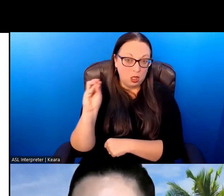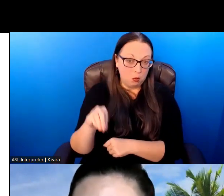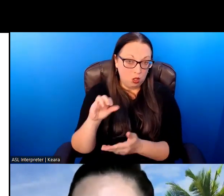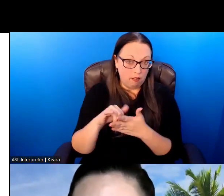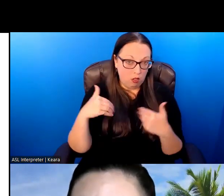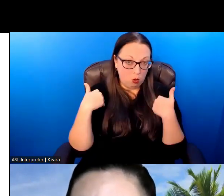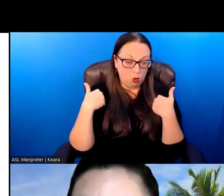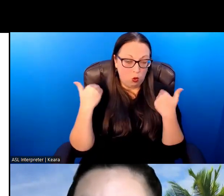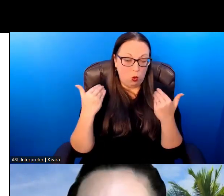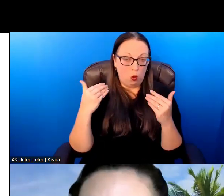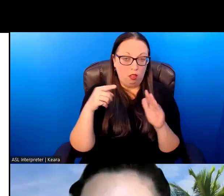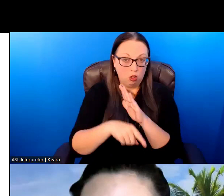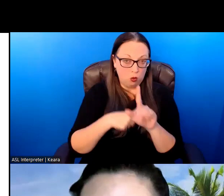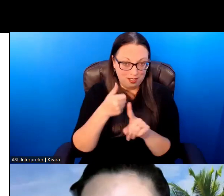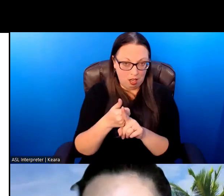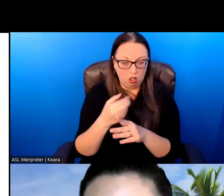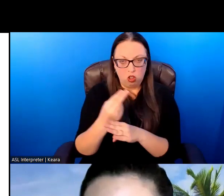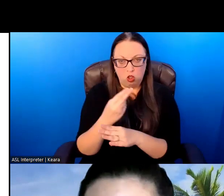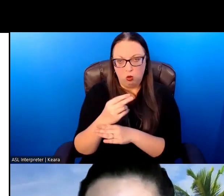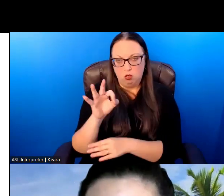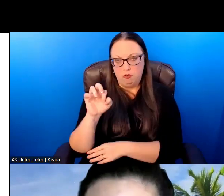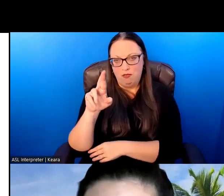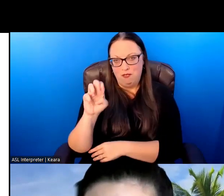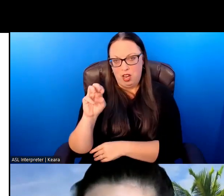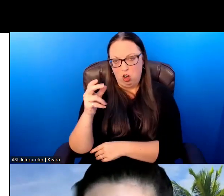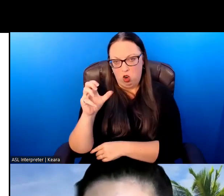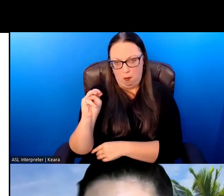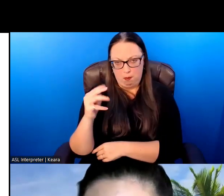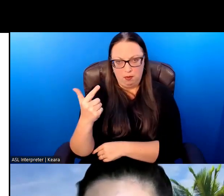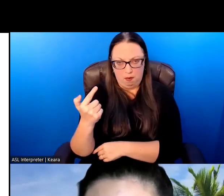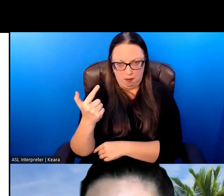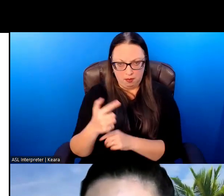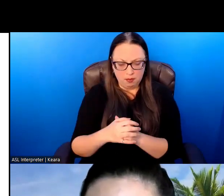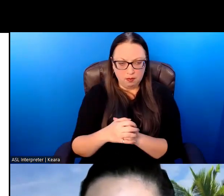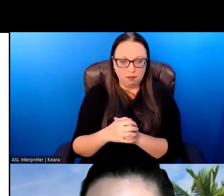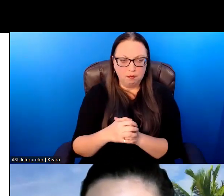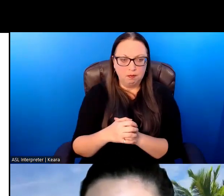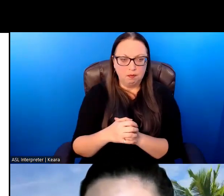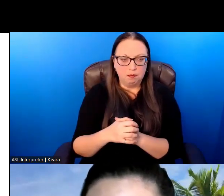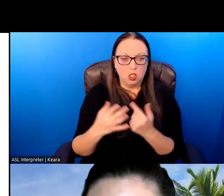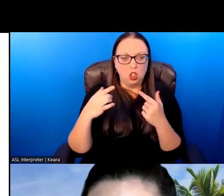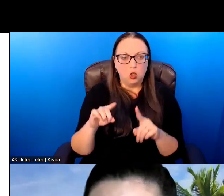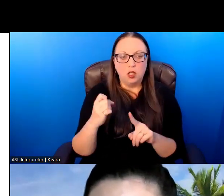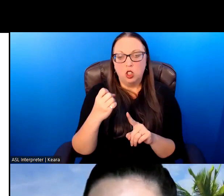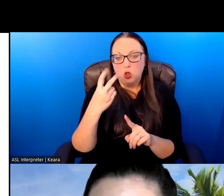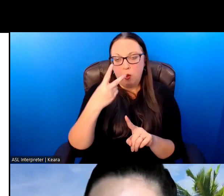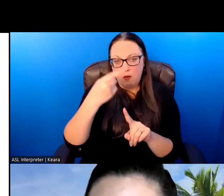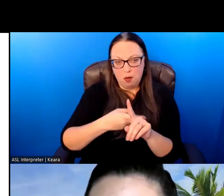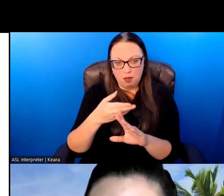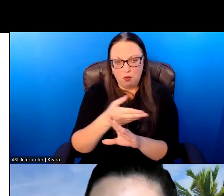by firearms. According to the 2021 Youth Risk Behavior Survey, during the 12 months before the